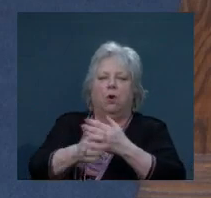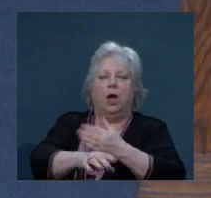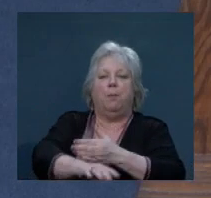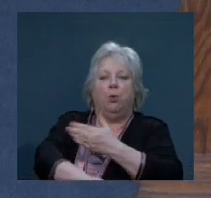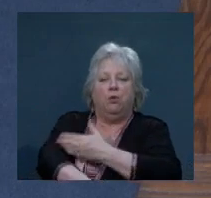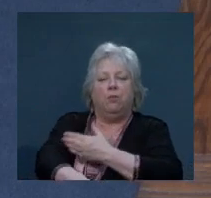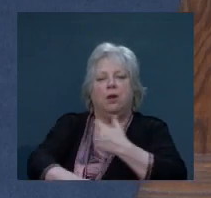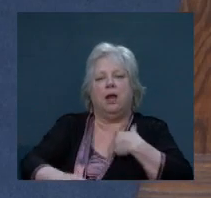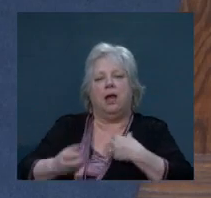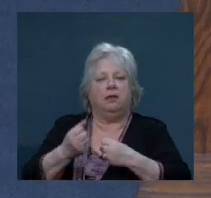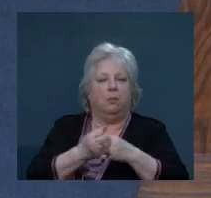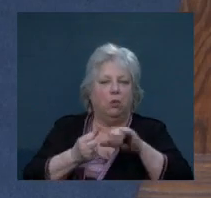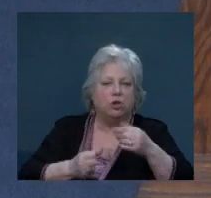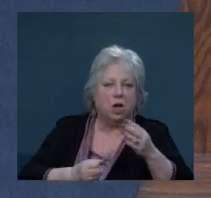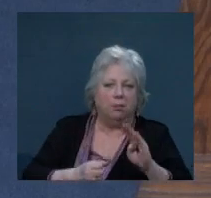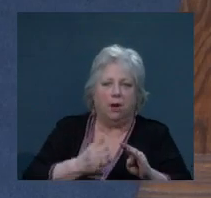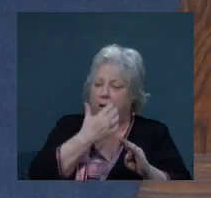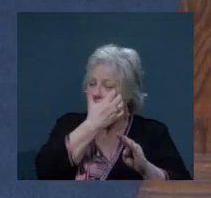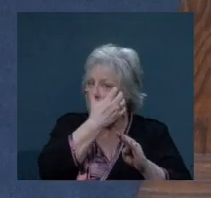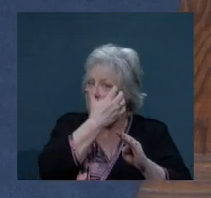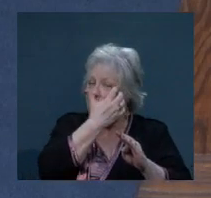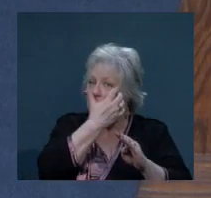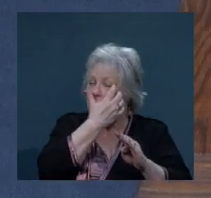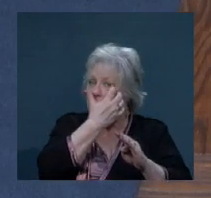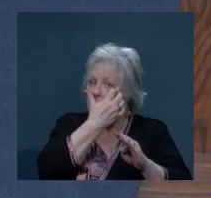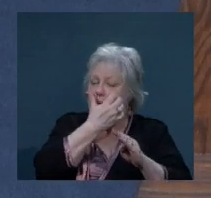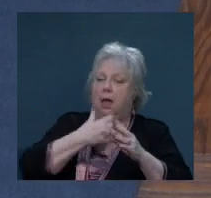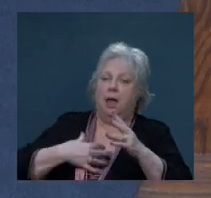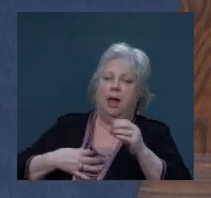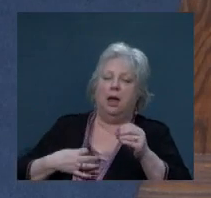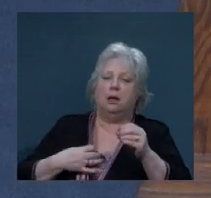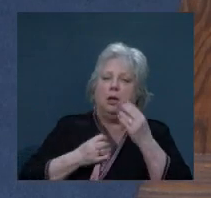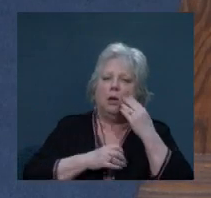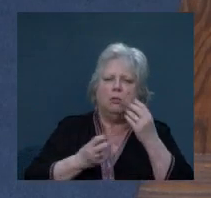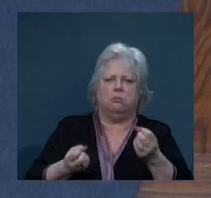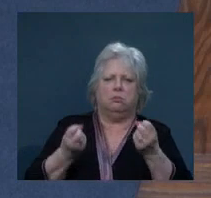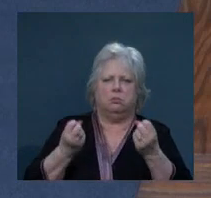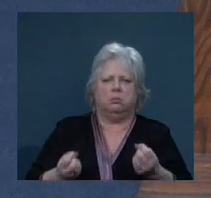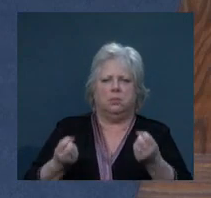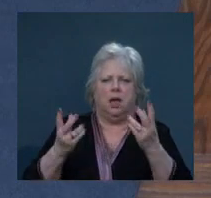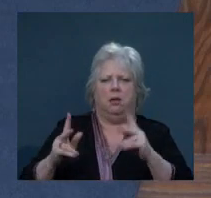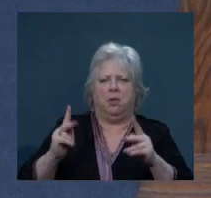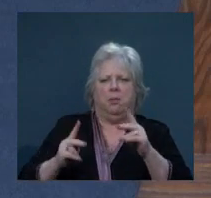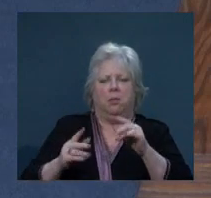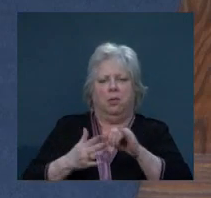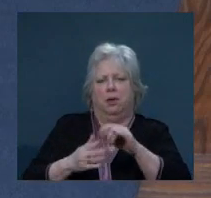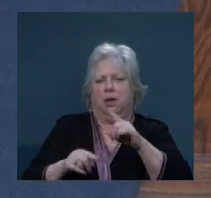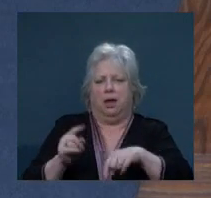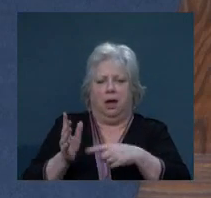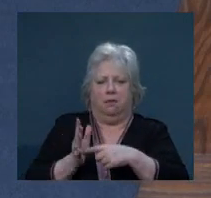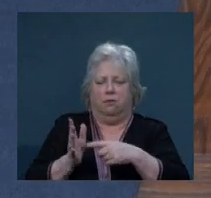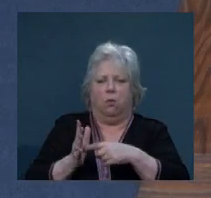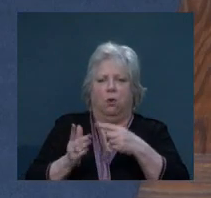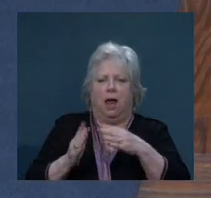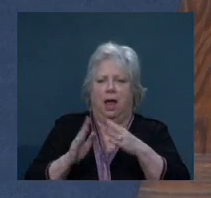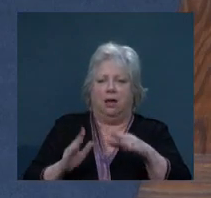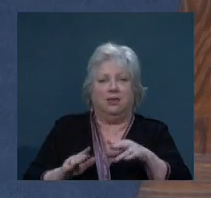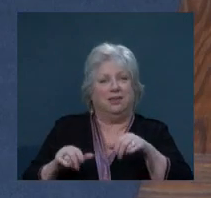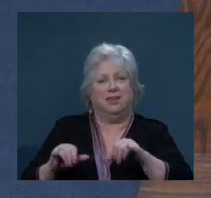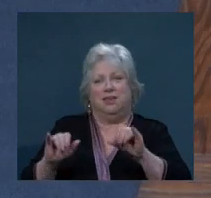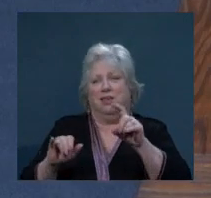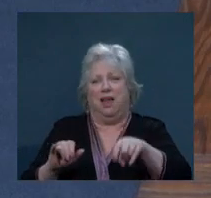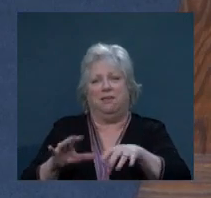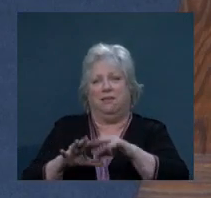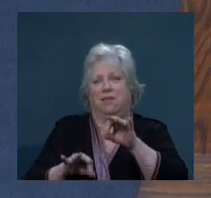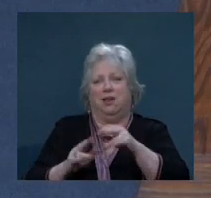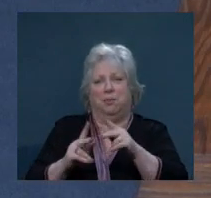improvements. I support John Barra. And, you know, a lot of people who can't afford a house still got to have a place